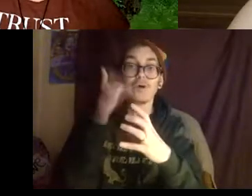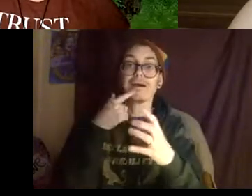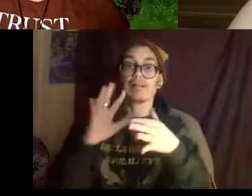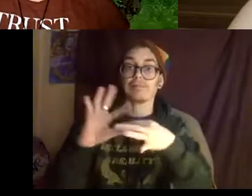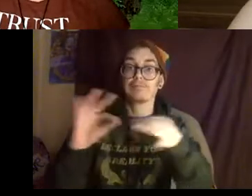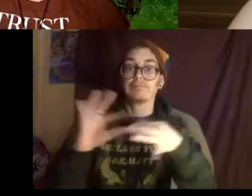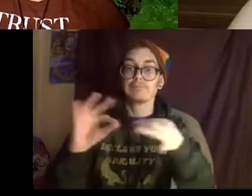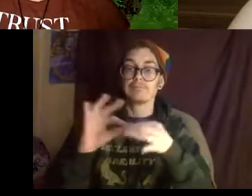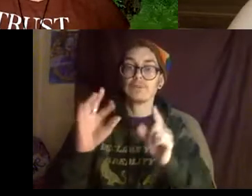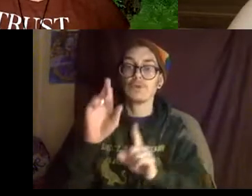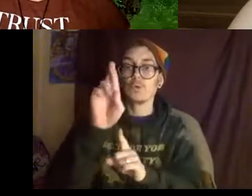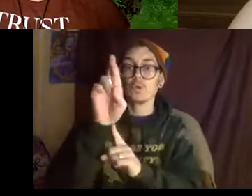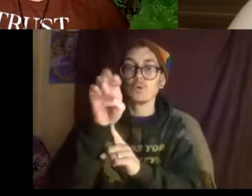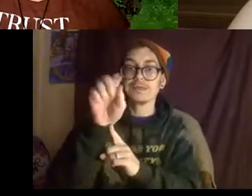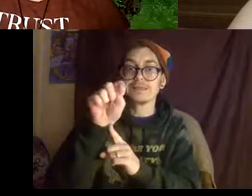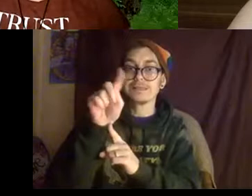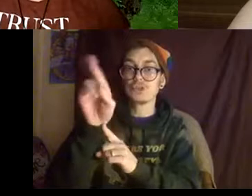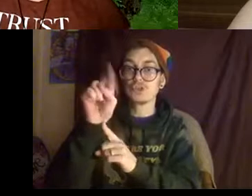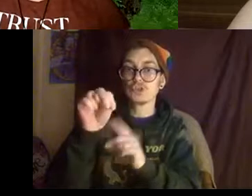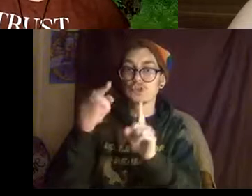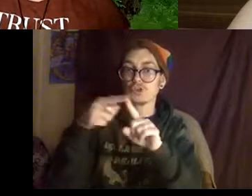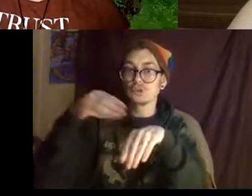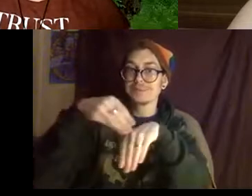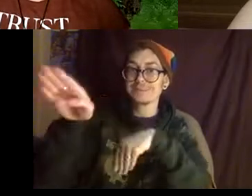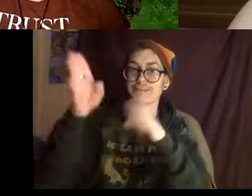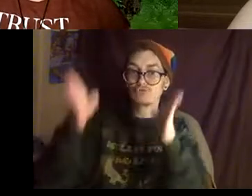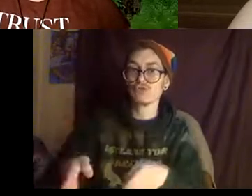me. And then I'll say,